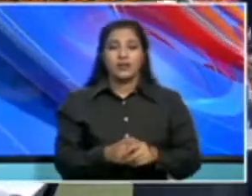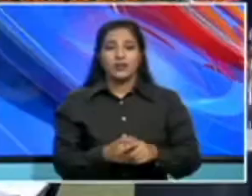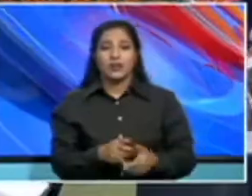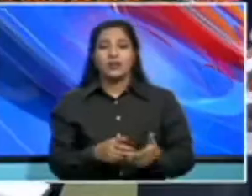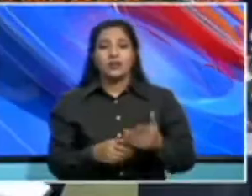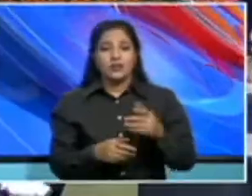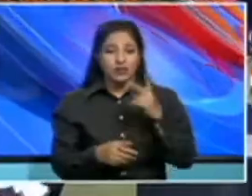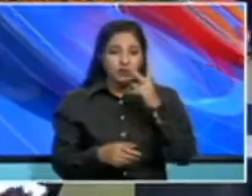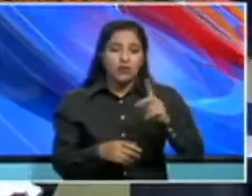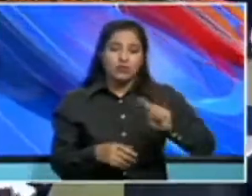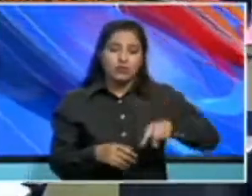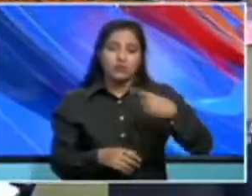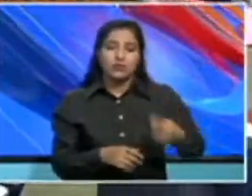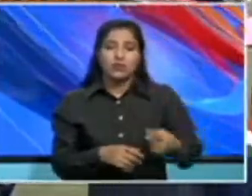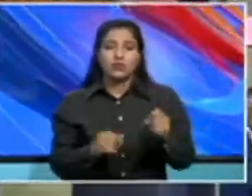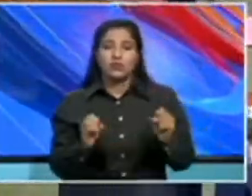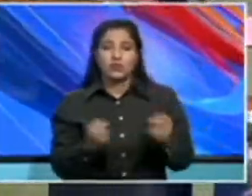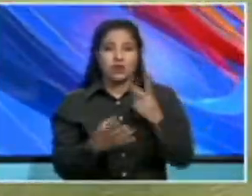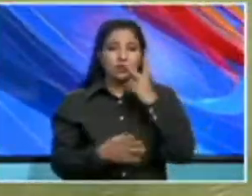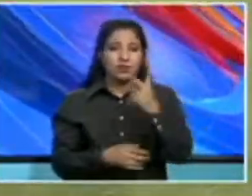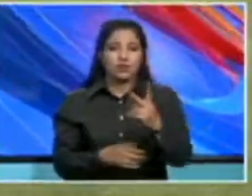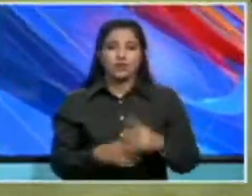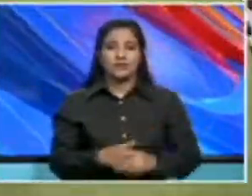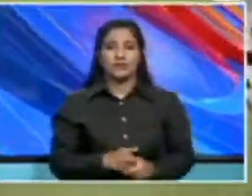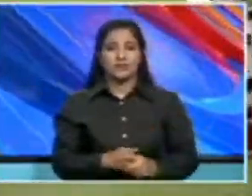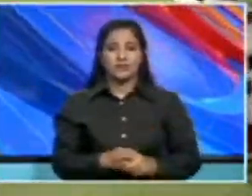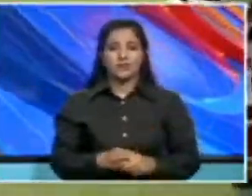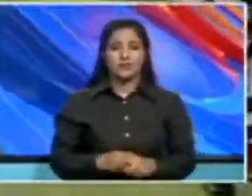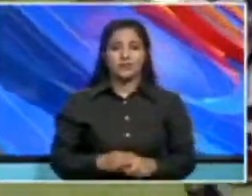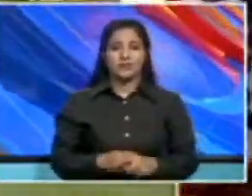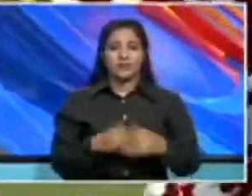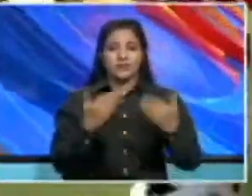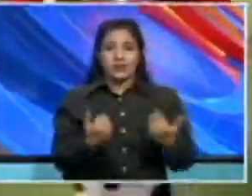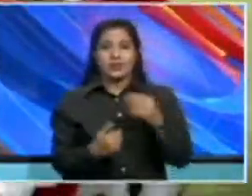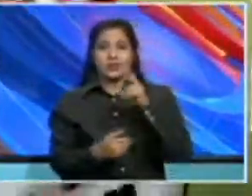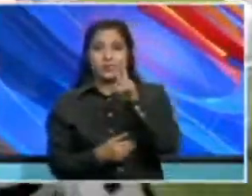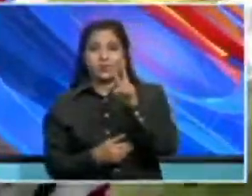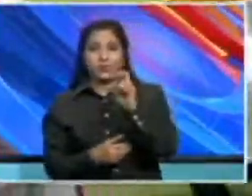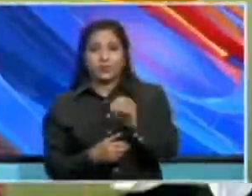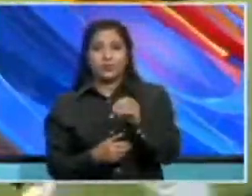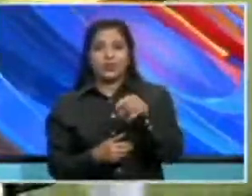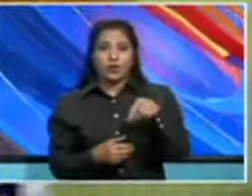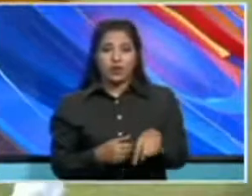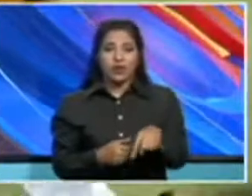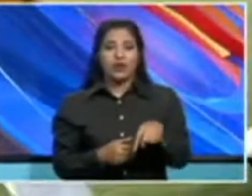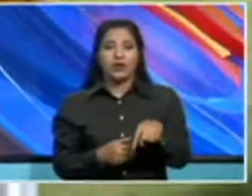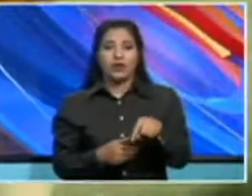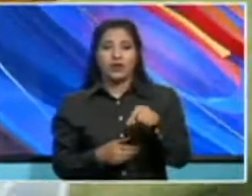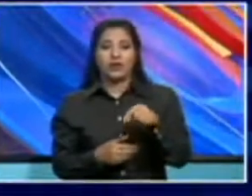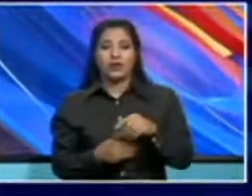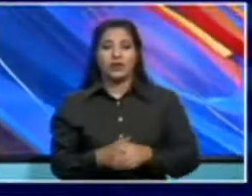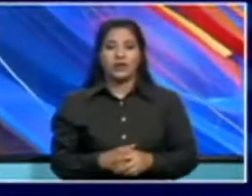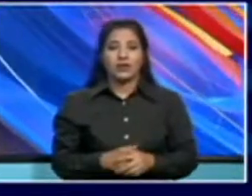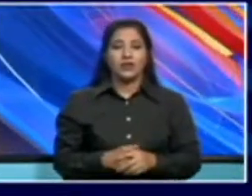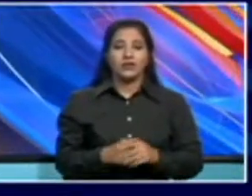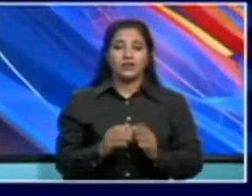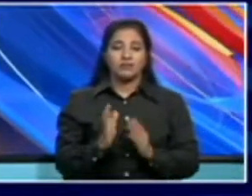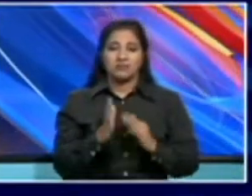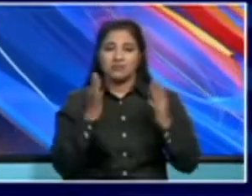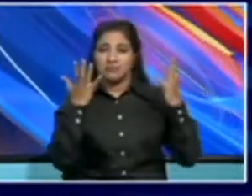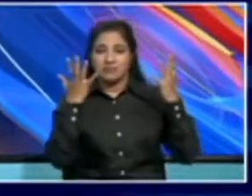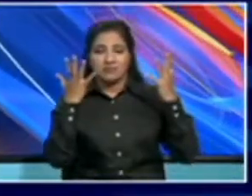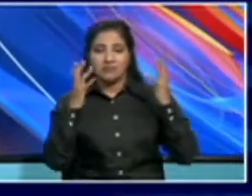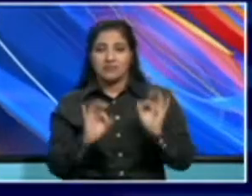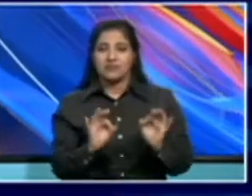real action starts tomorrow. And of course, from 28 states, 8 union territories, there'll